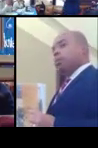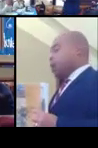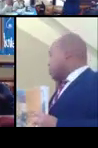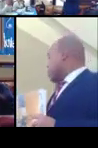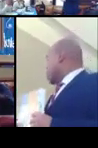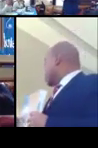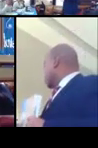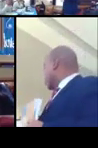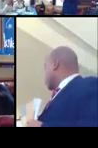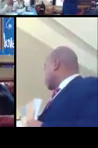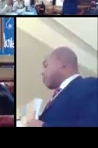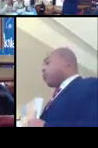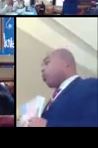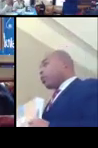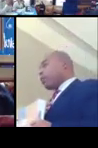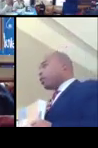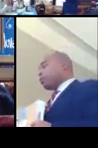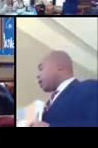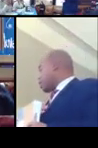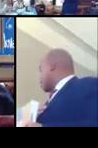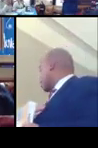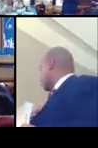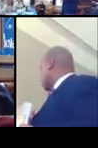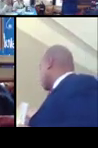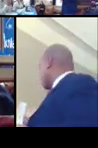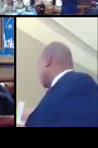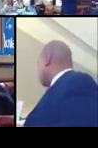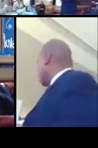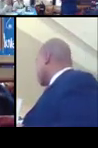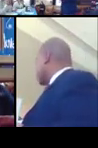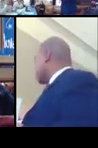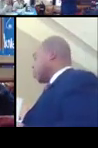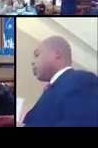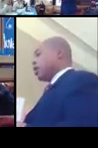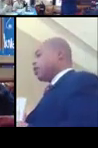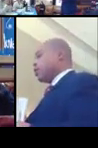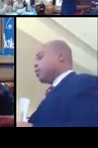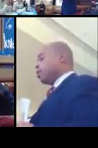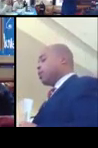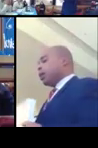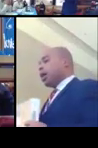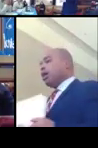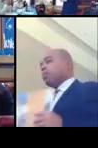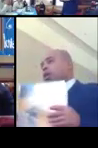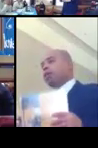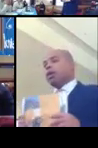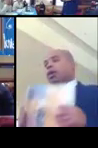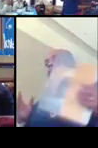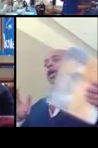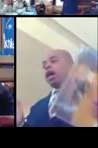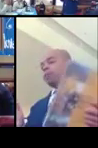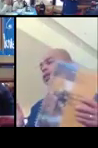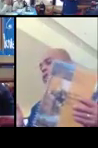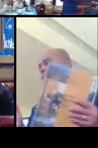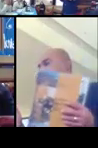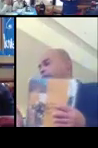Also with the middle requirements for plan adoption, we have local and regional coordination. So we look at a number of